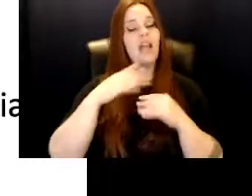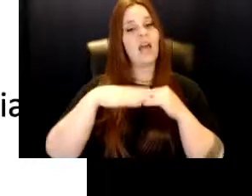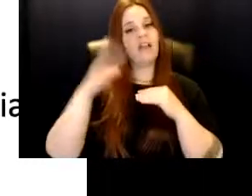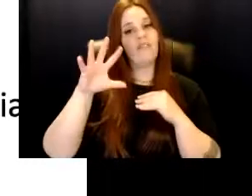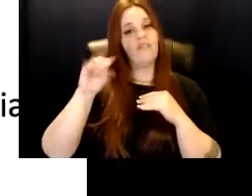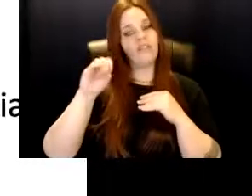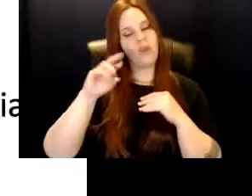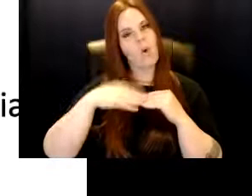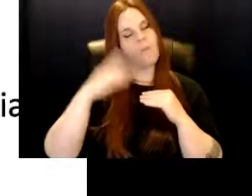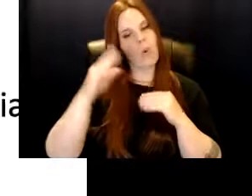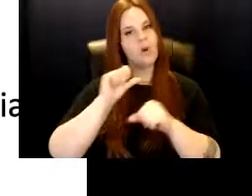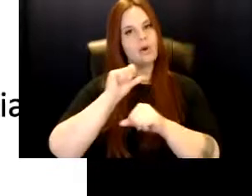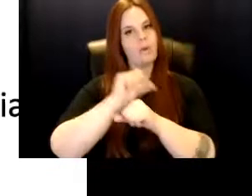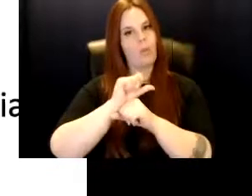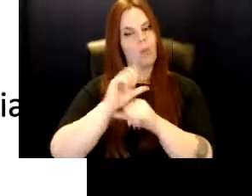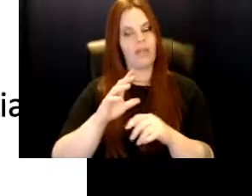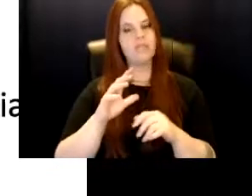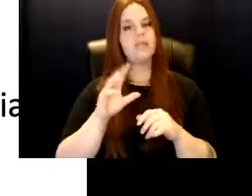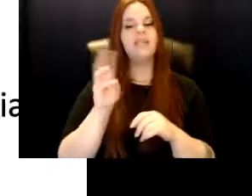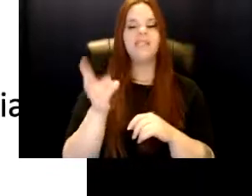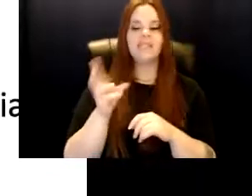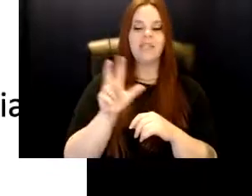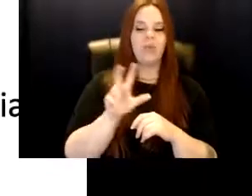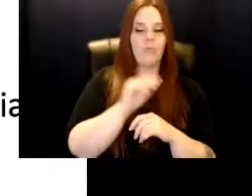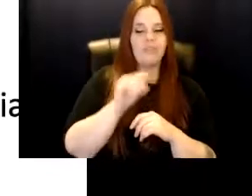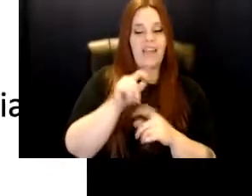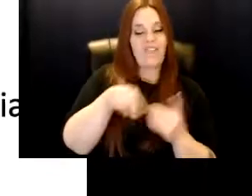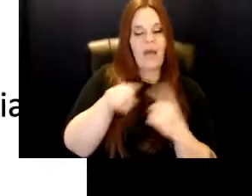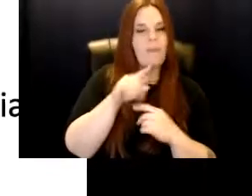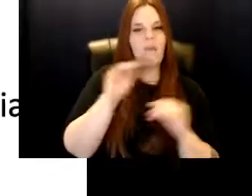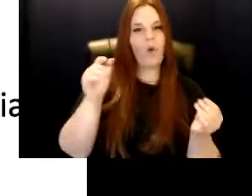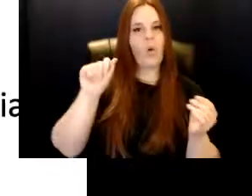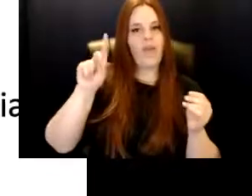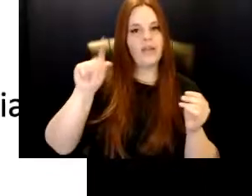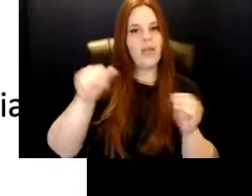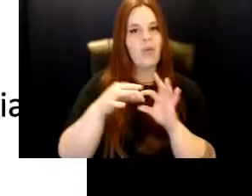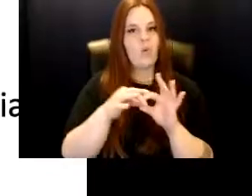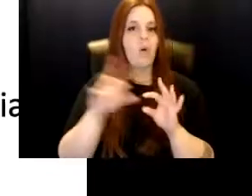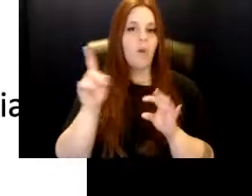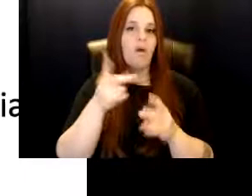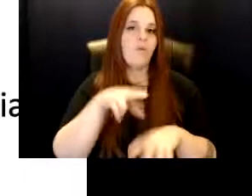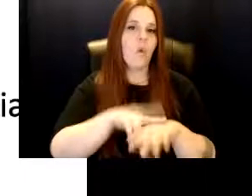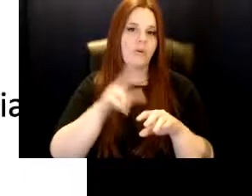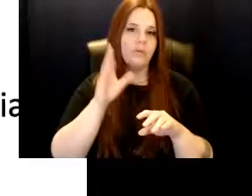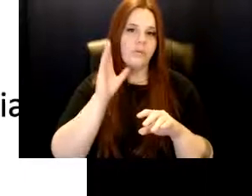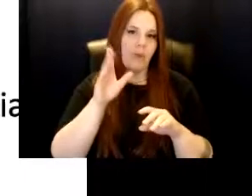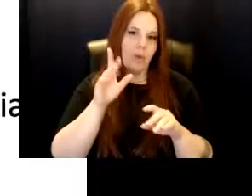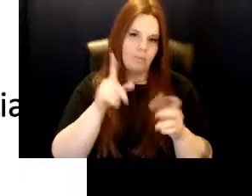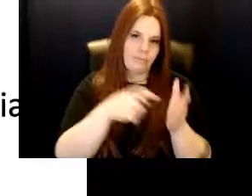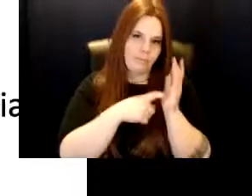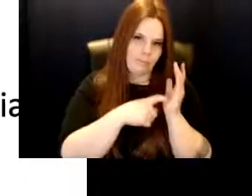not just full-time, but employees, 63% of them have no ADA coordinator, where of course they would be required to have one.